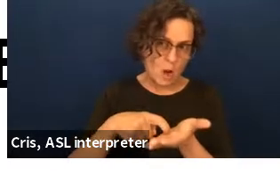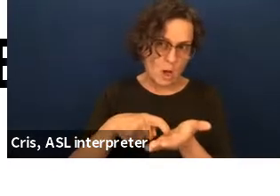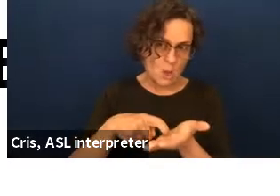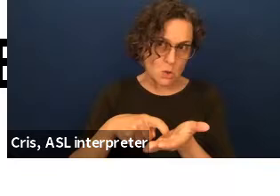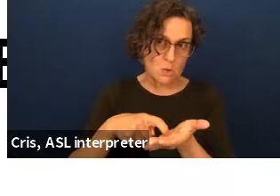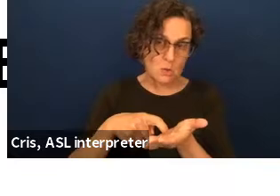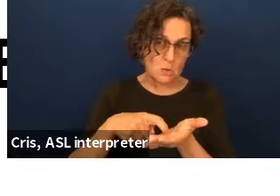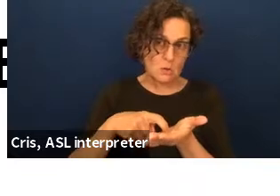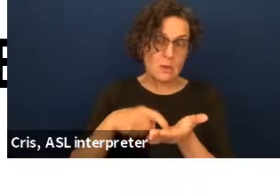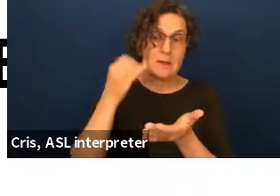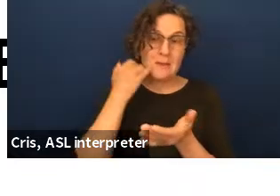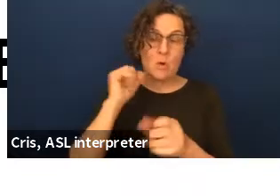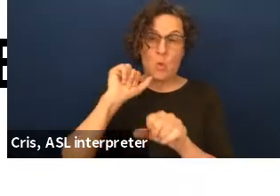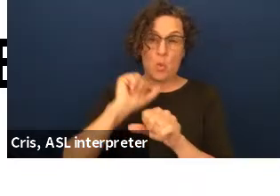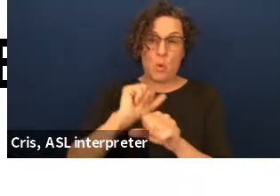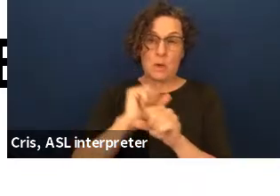the exclusion zone,